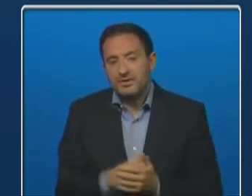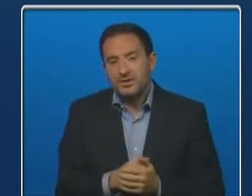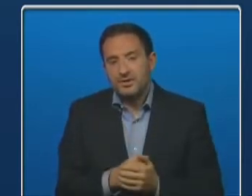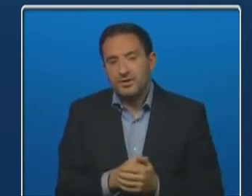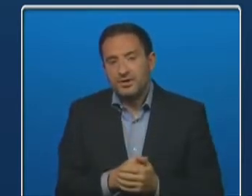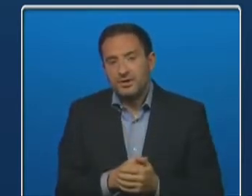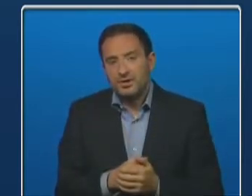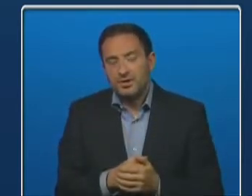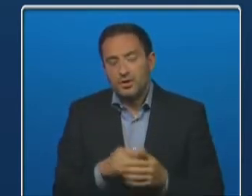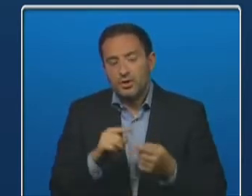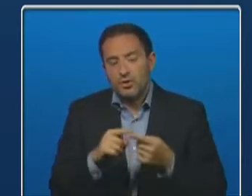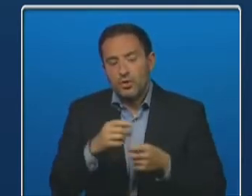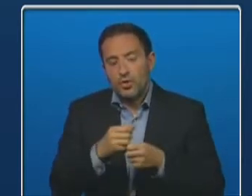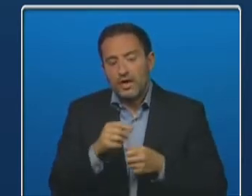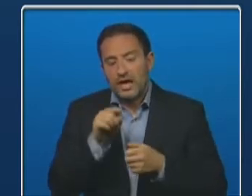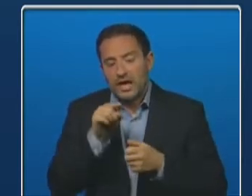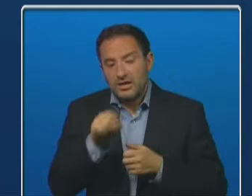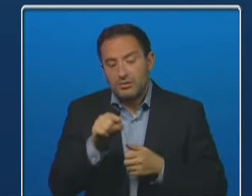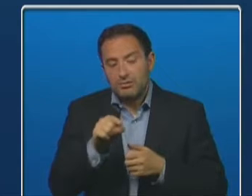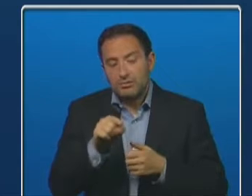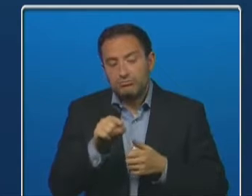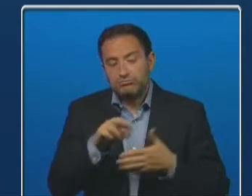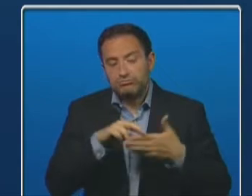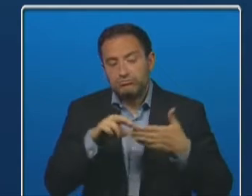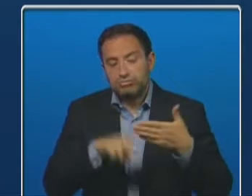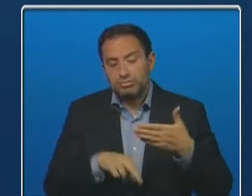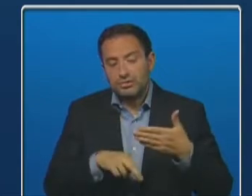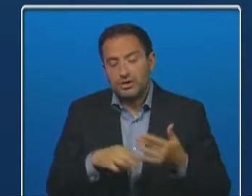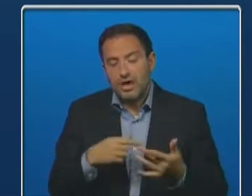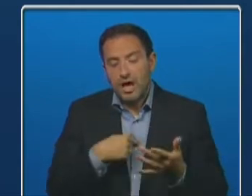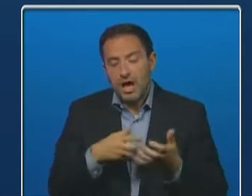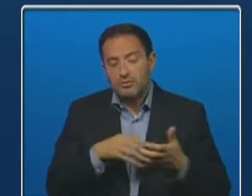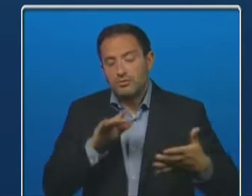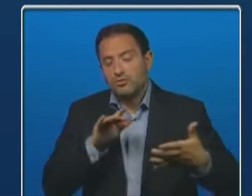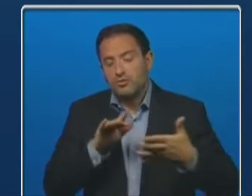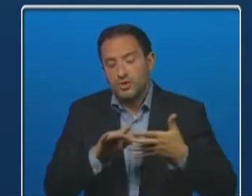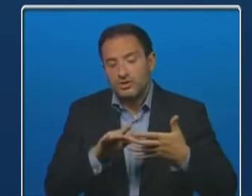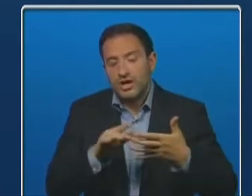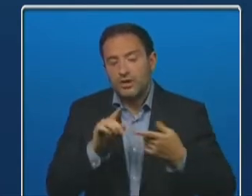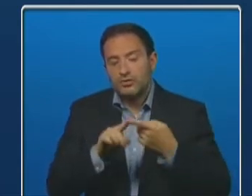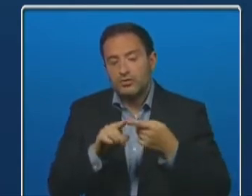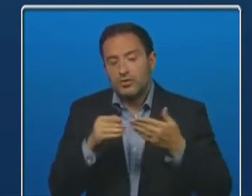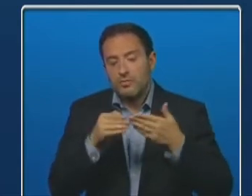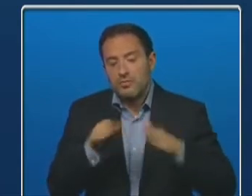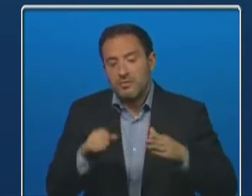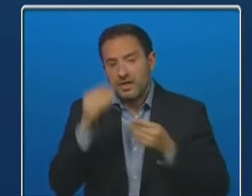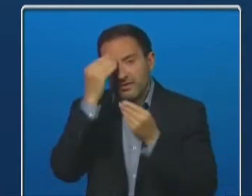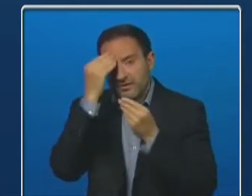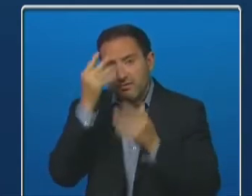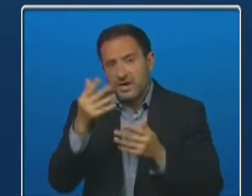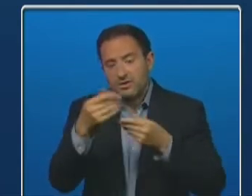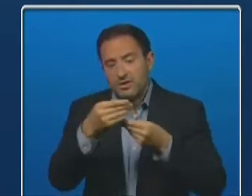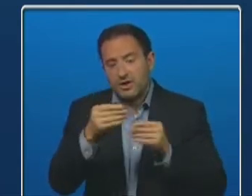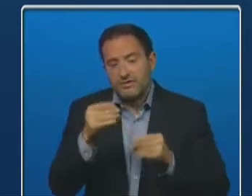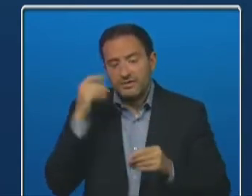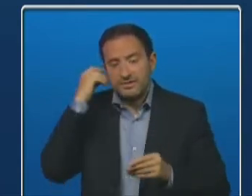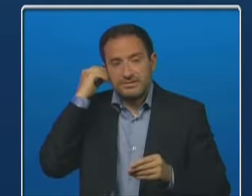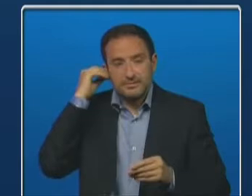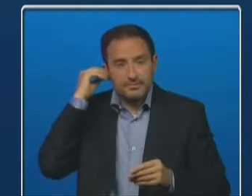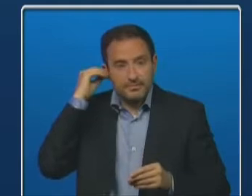expedite getting you that response, I wanted you to reach out to our public information office, if that's quite all right by